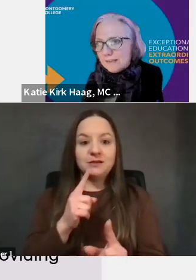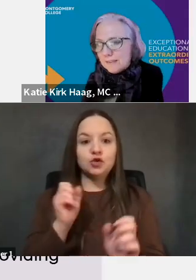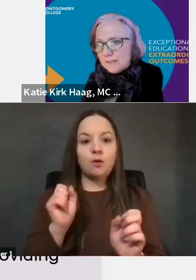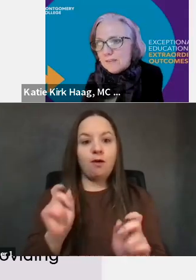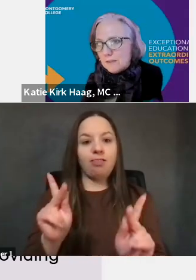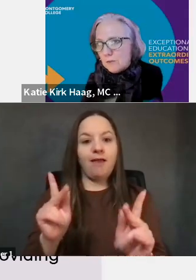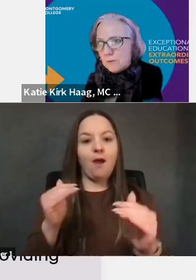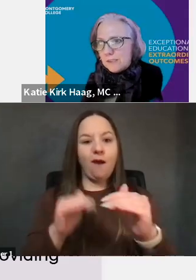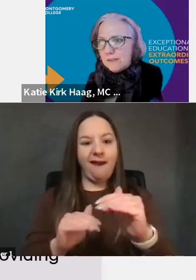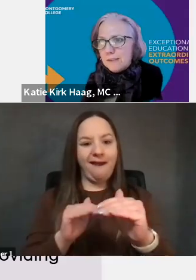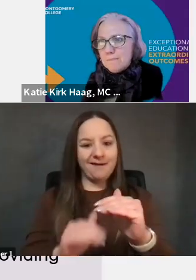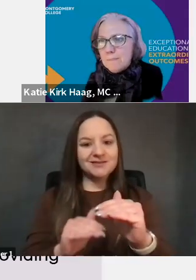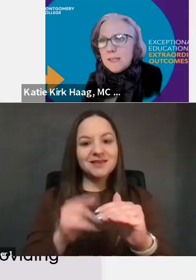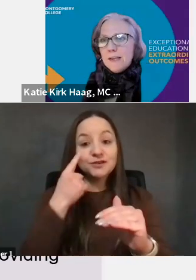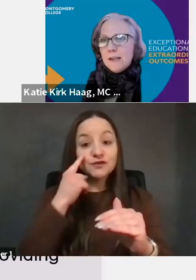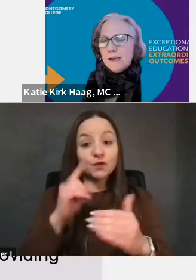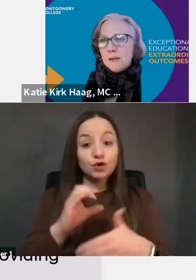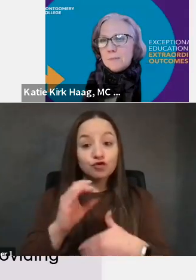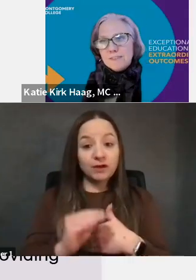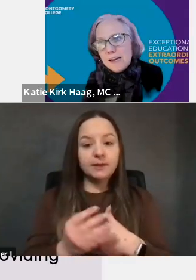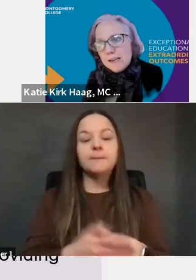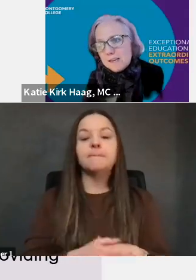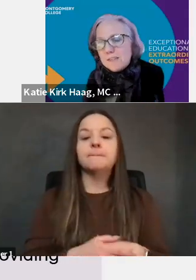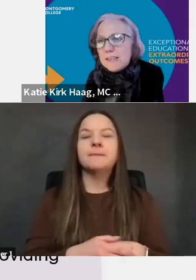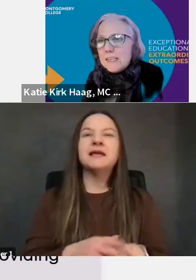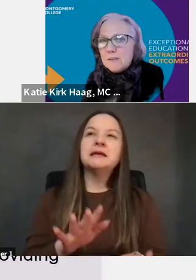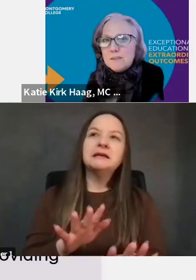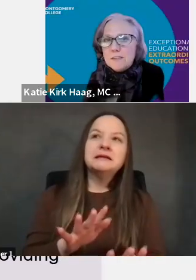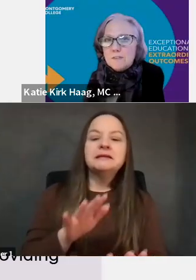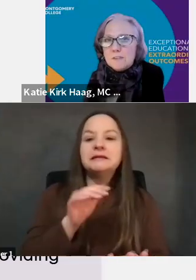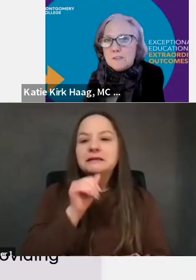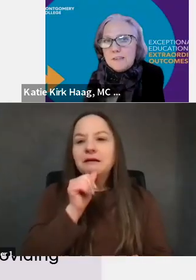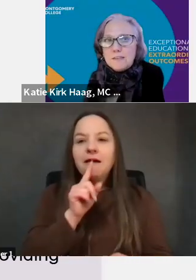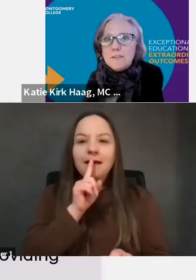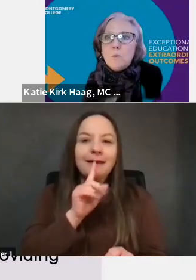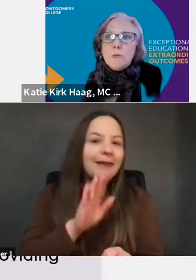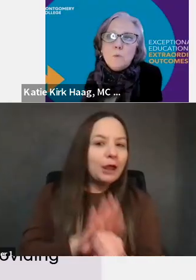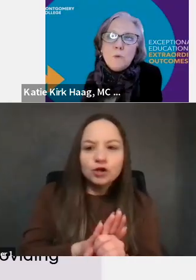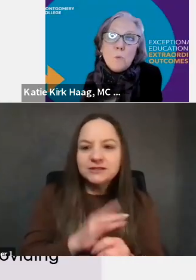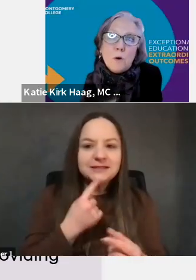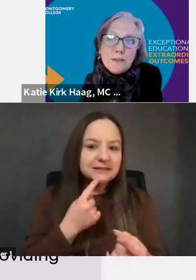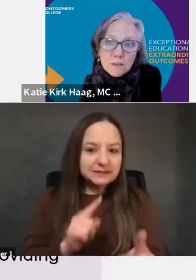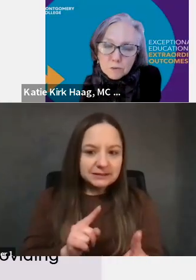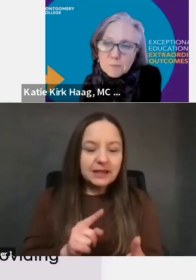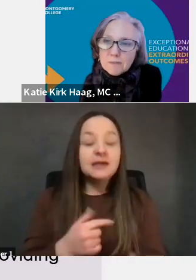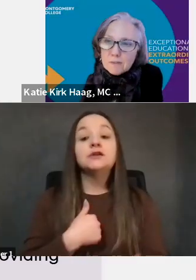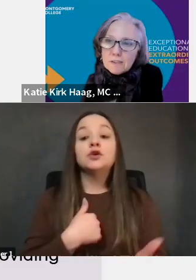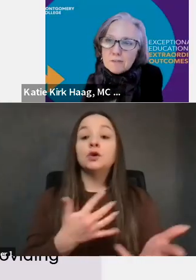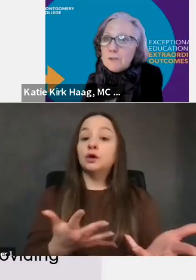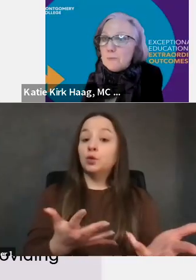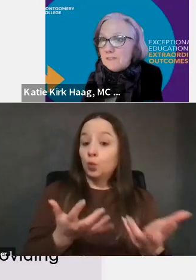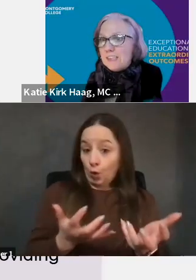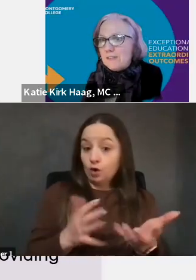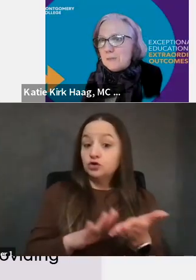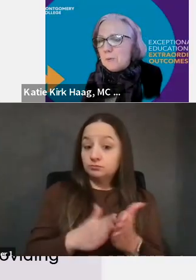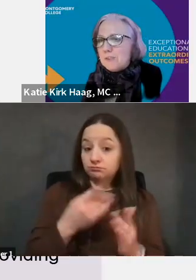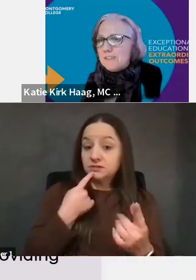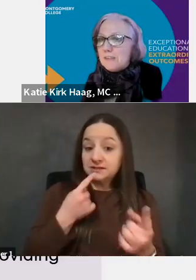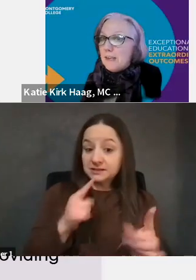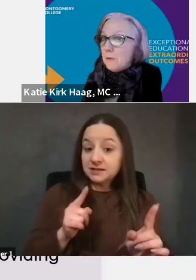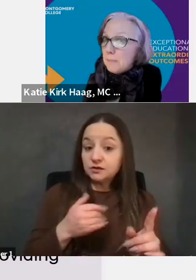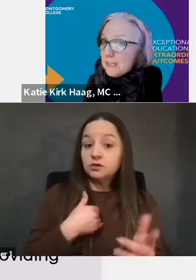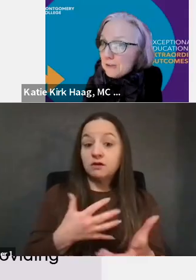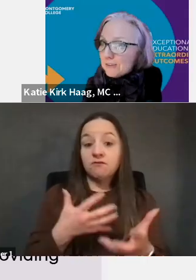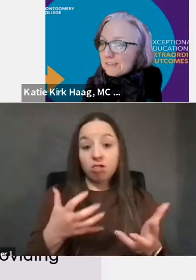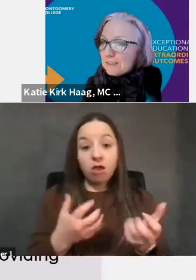give you access to the curriculum. It's not a guarantee of success. Now we want you to be successful, and we have a lot of